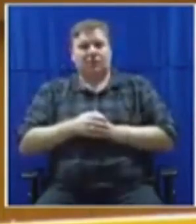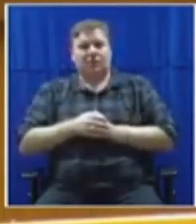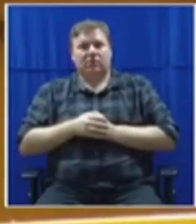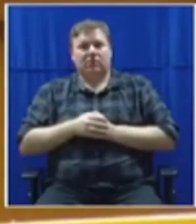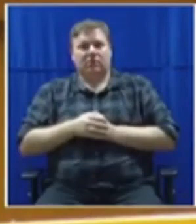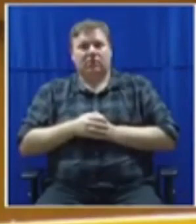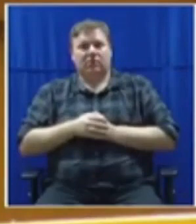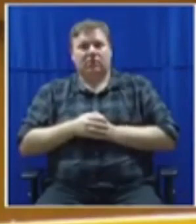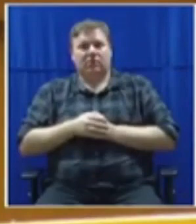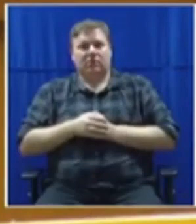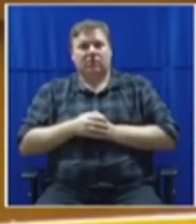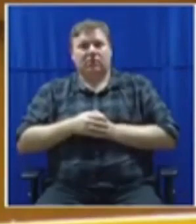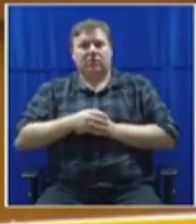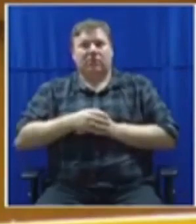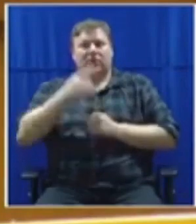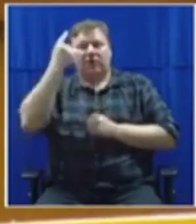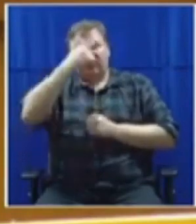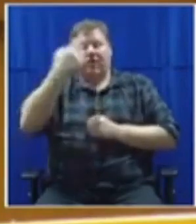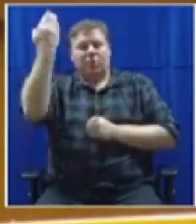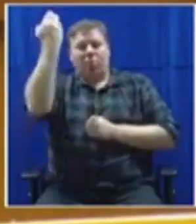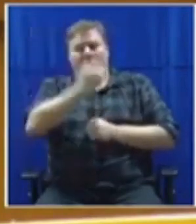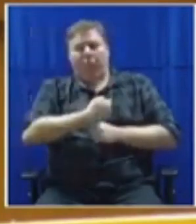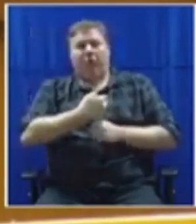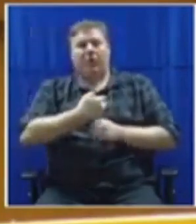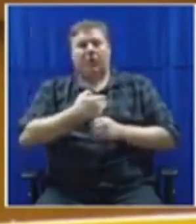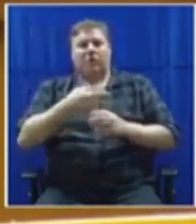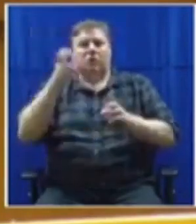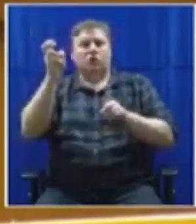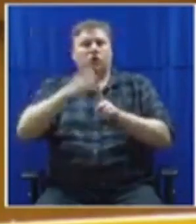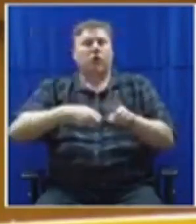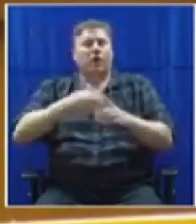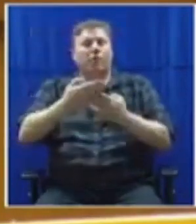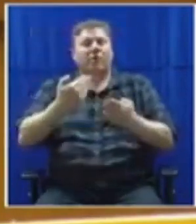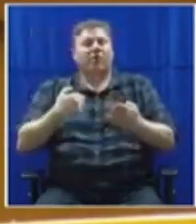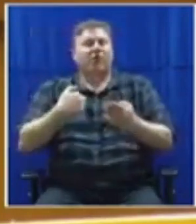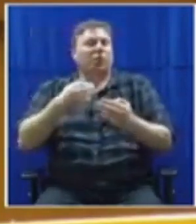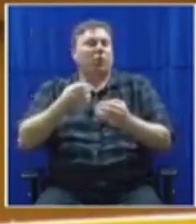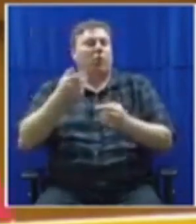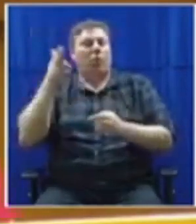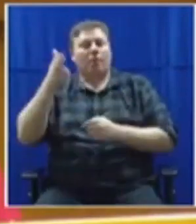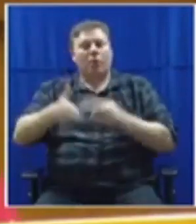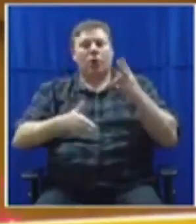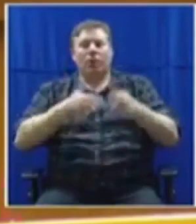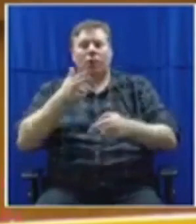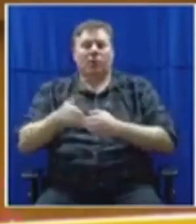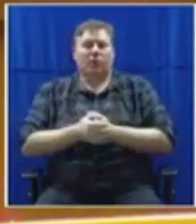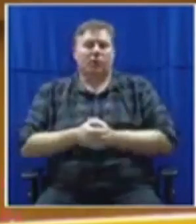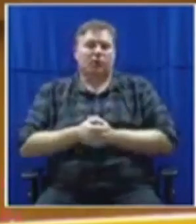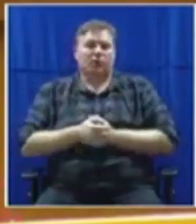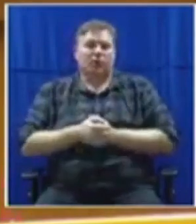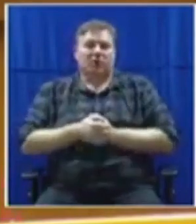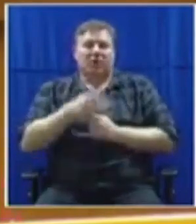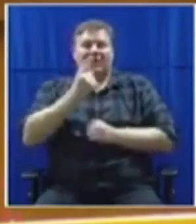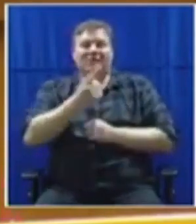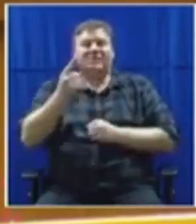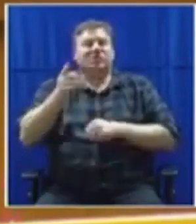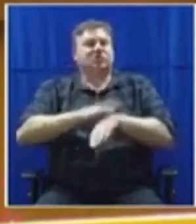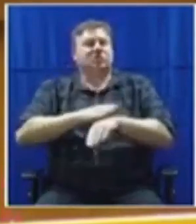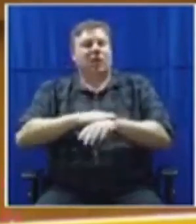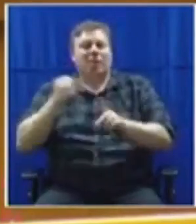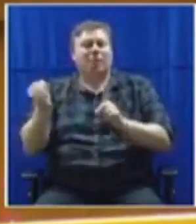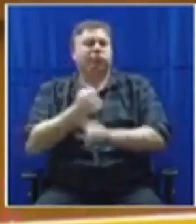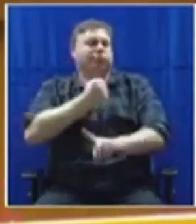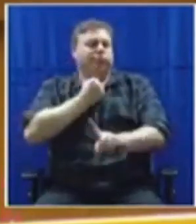of her face. She has been raped before she was murdered. Every time we are confronted with such brutality,